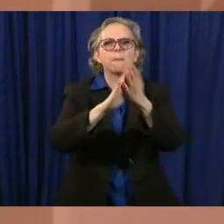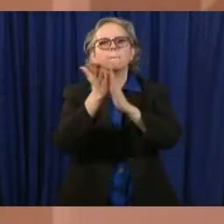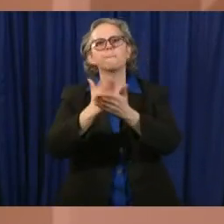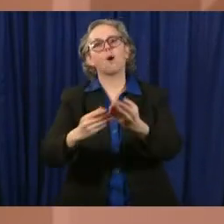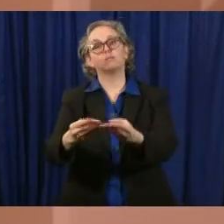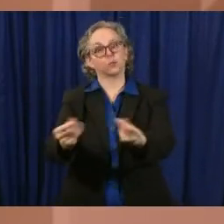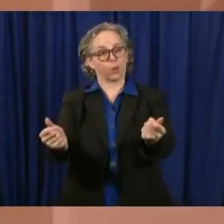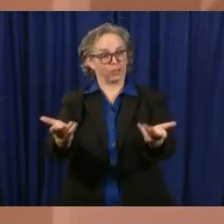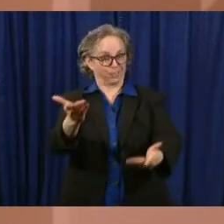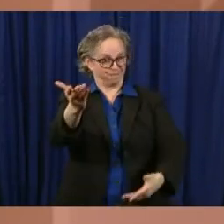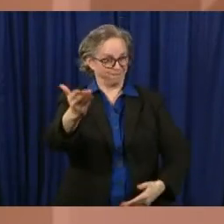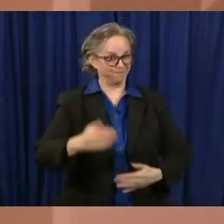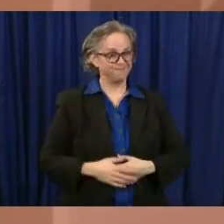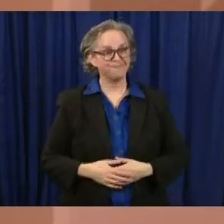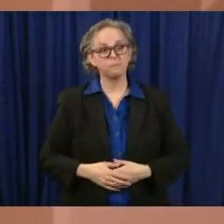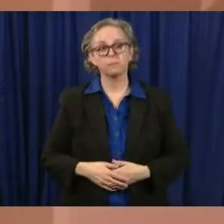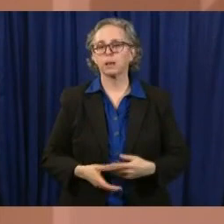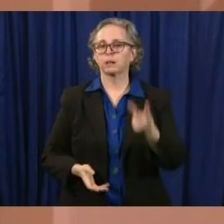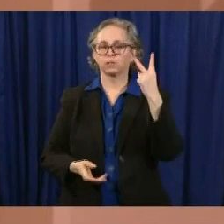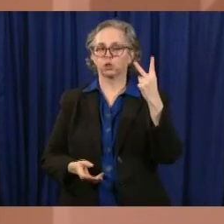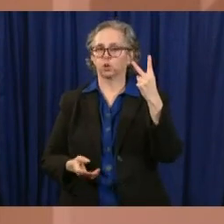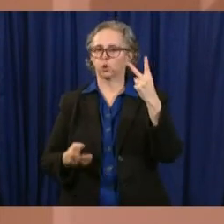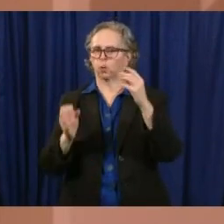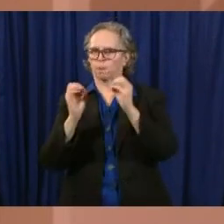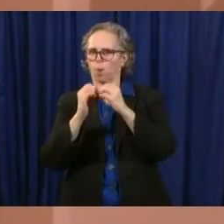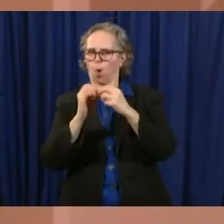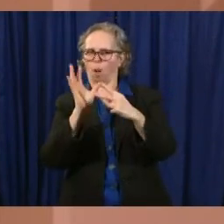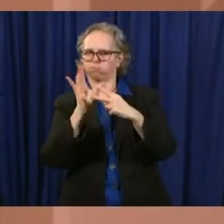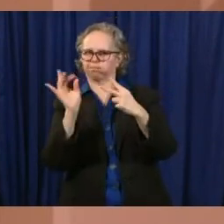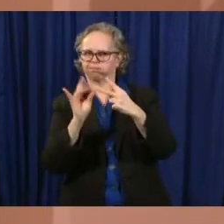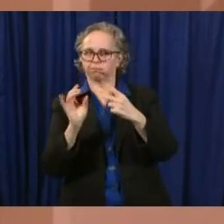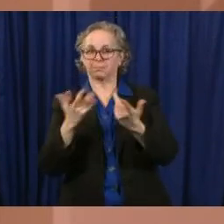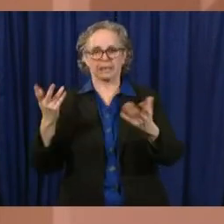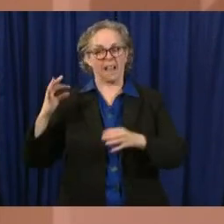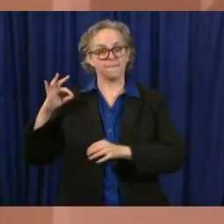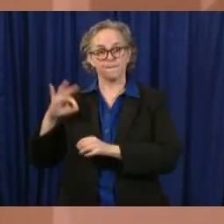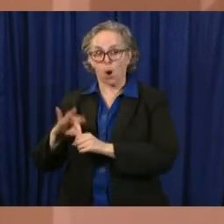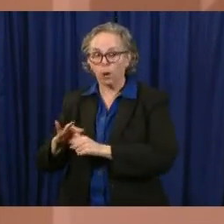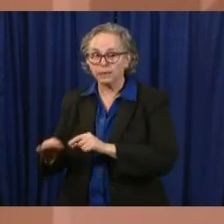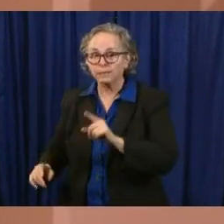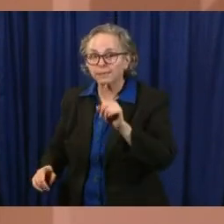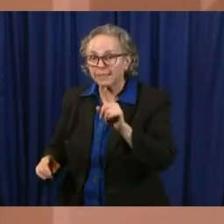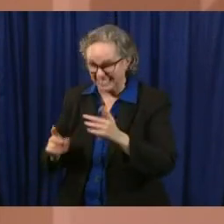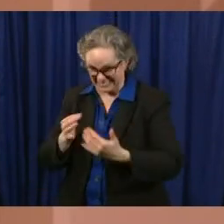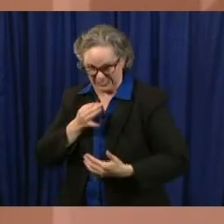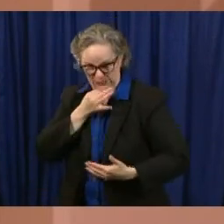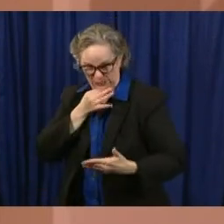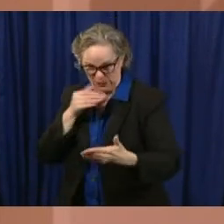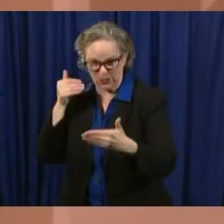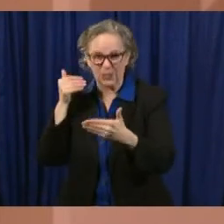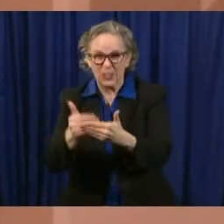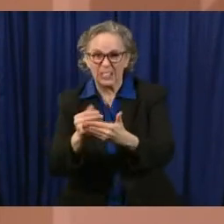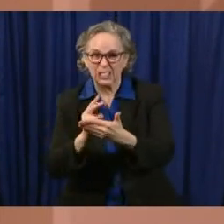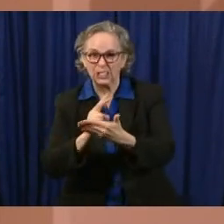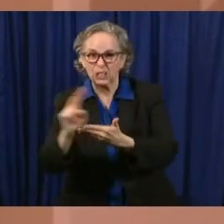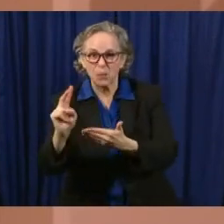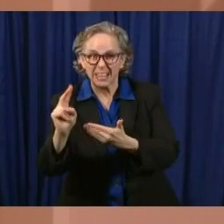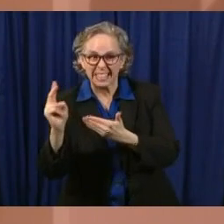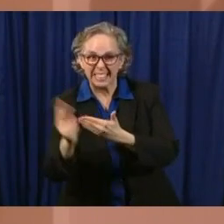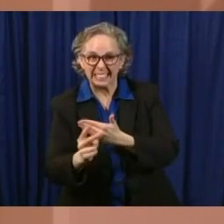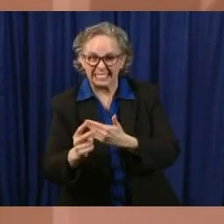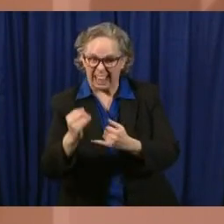final items. One on voting. 2 weeks from today is the day that you have to postmark your absentee ballot. There will be